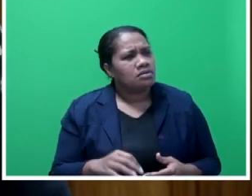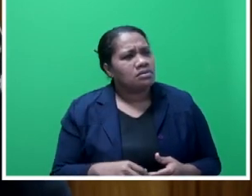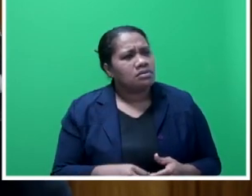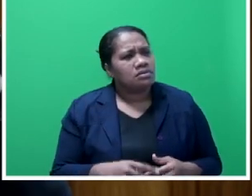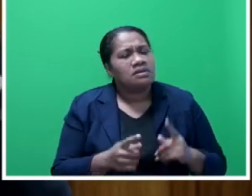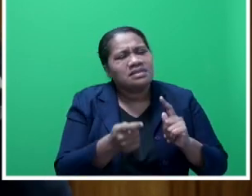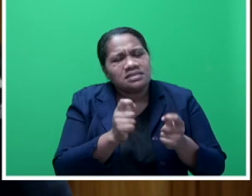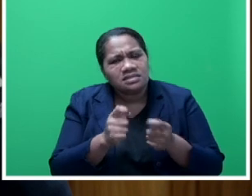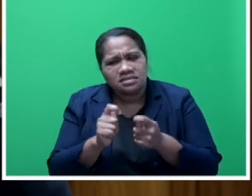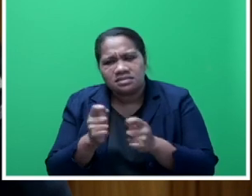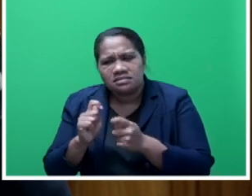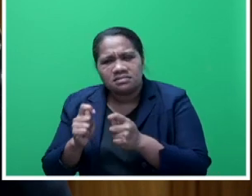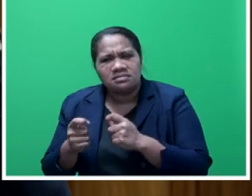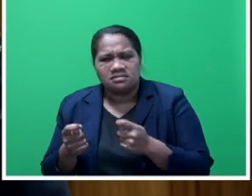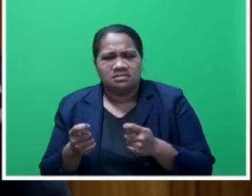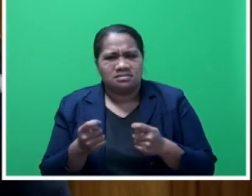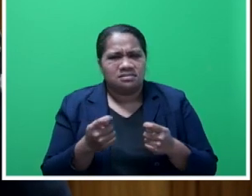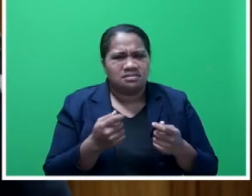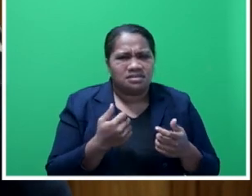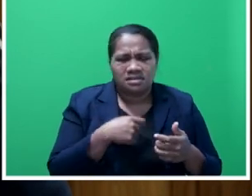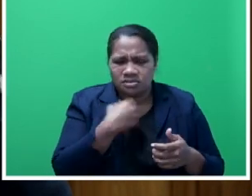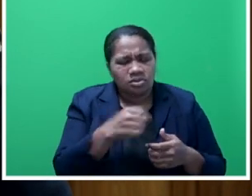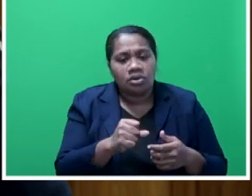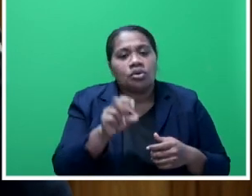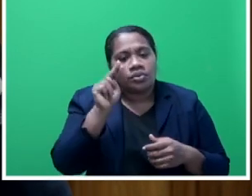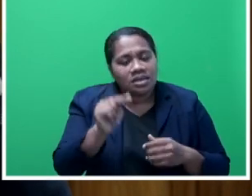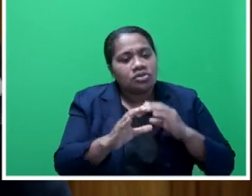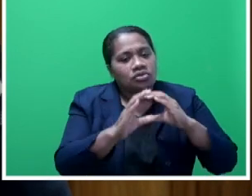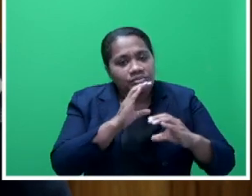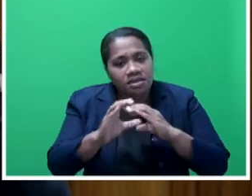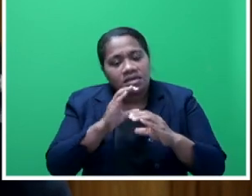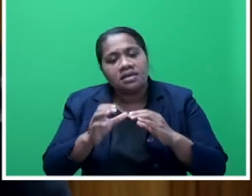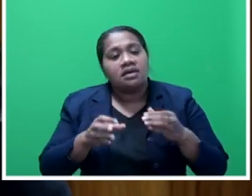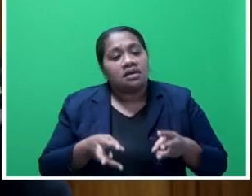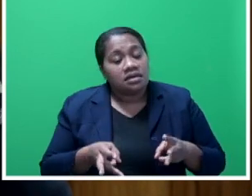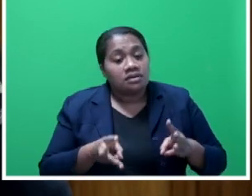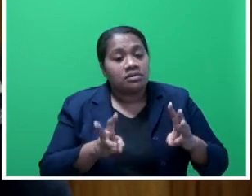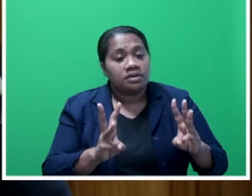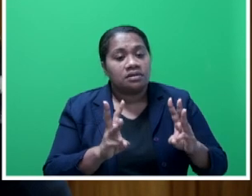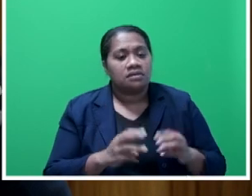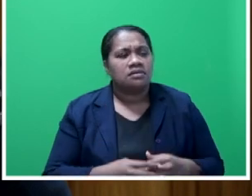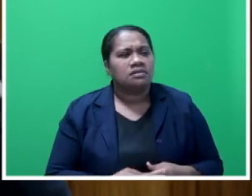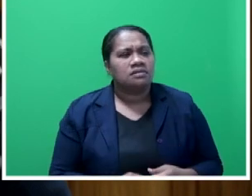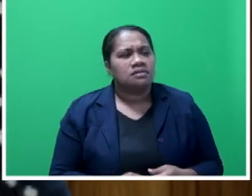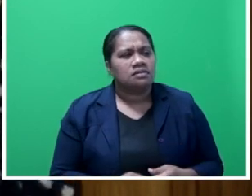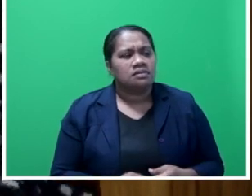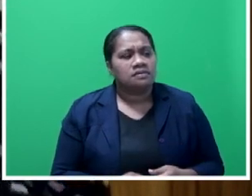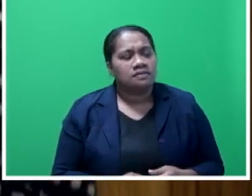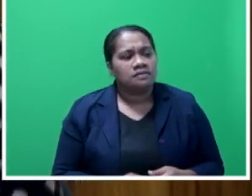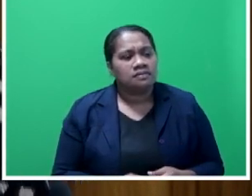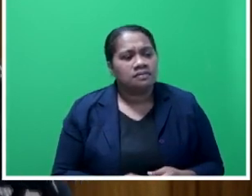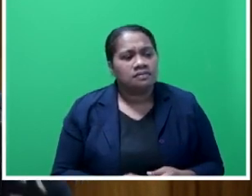testing our patriotism. We need to communicate in a way that is compassionate and is open. Thank you, Mr.